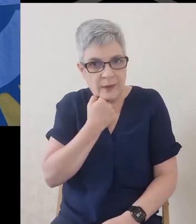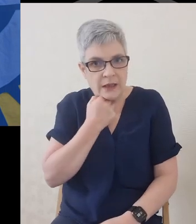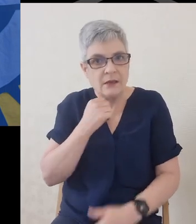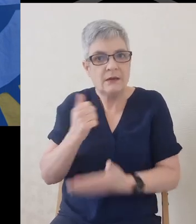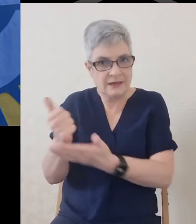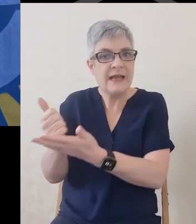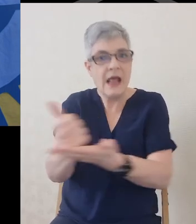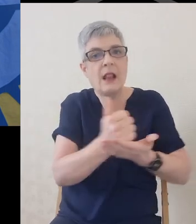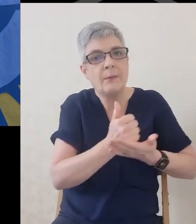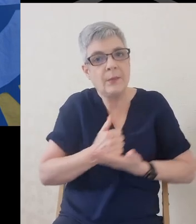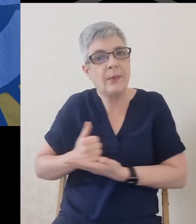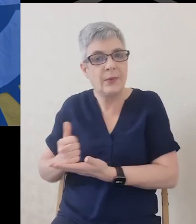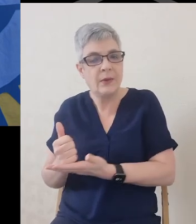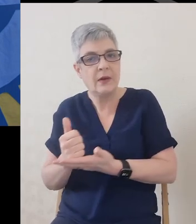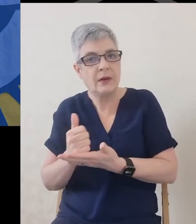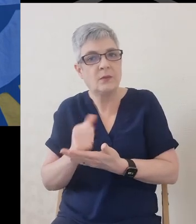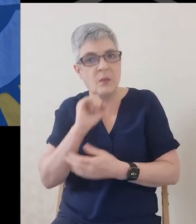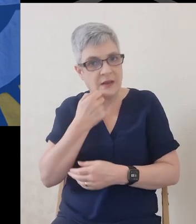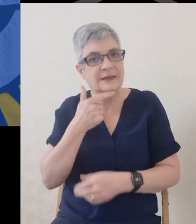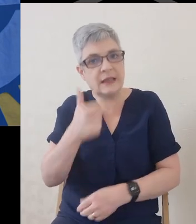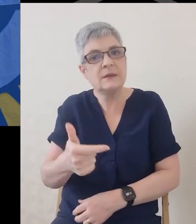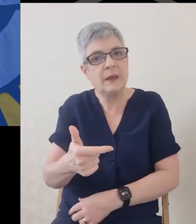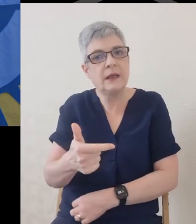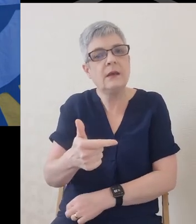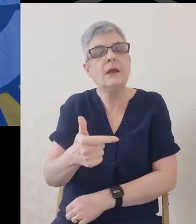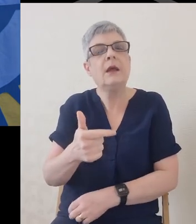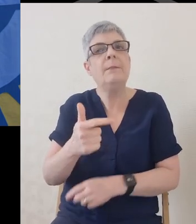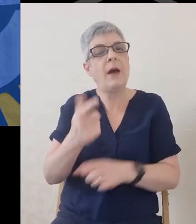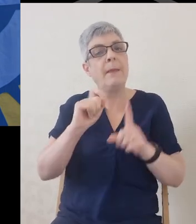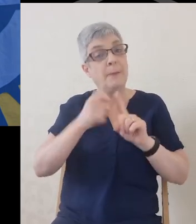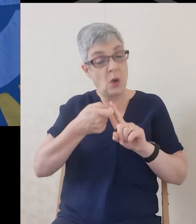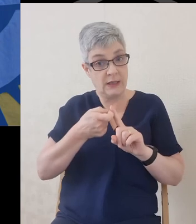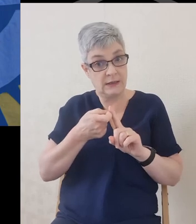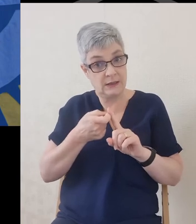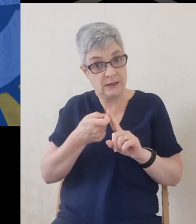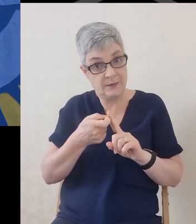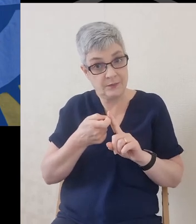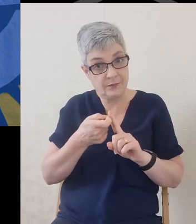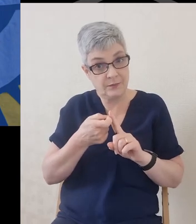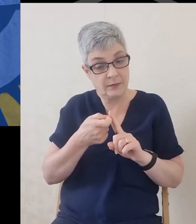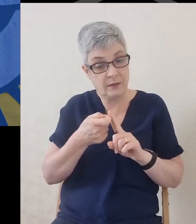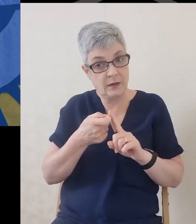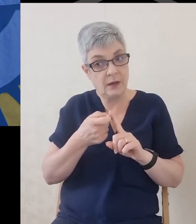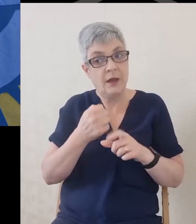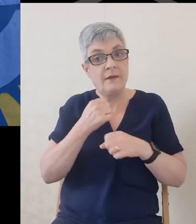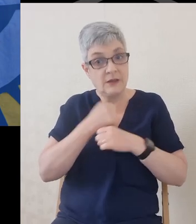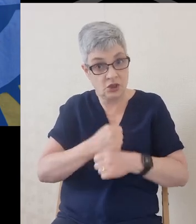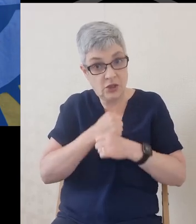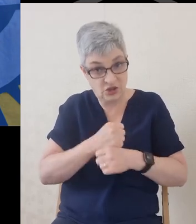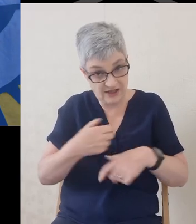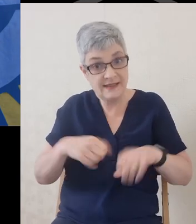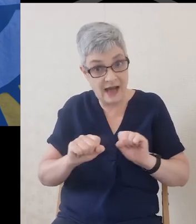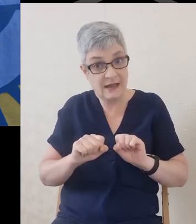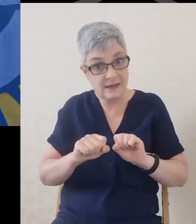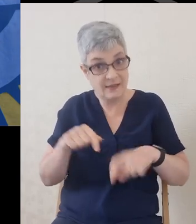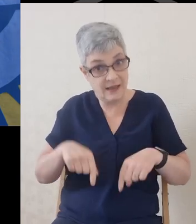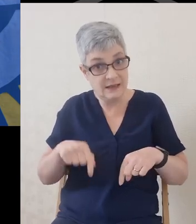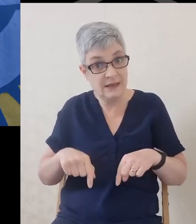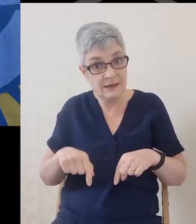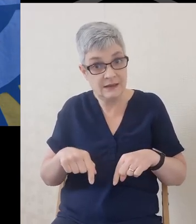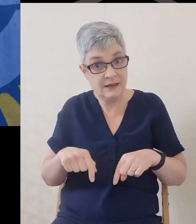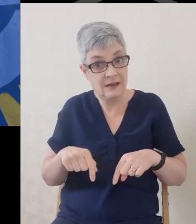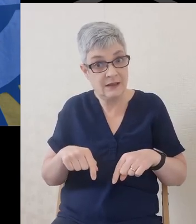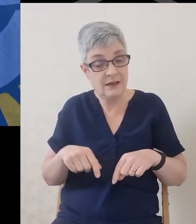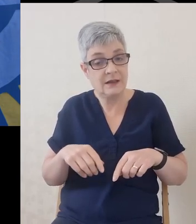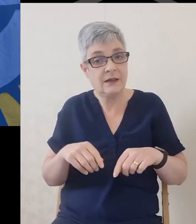that task. But the point remains that this is the church's origin, this is the church's calling